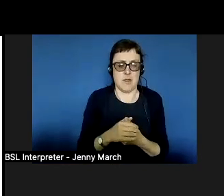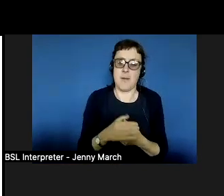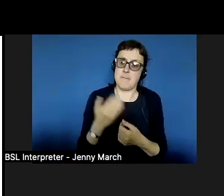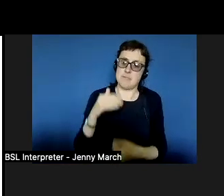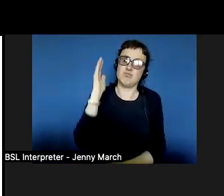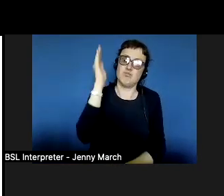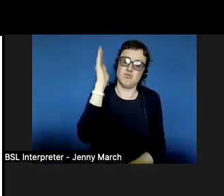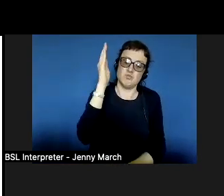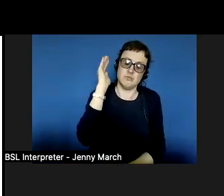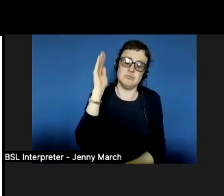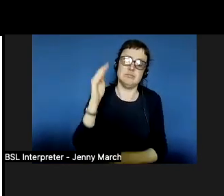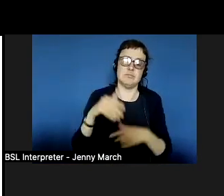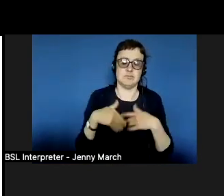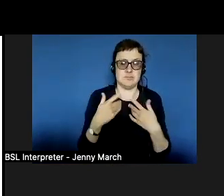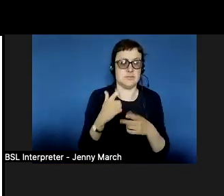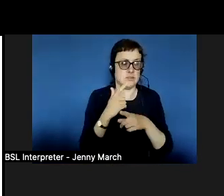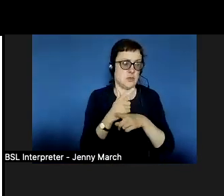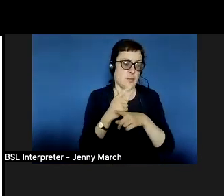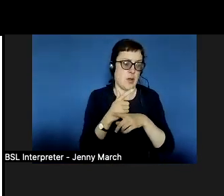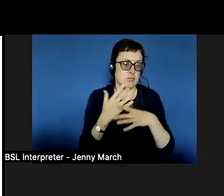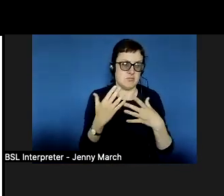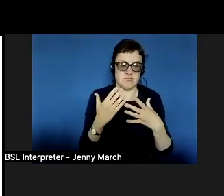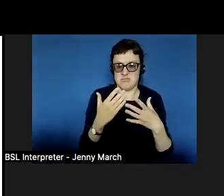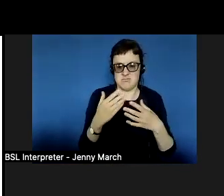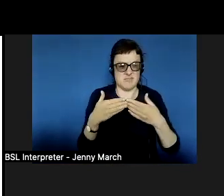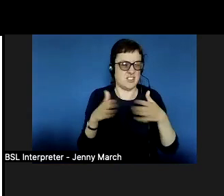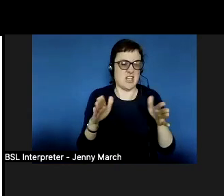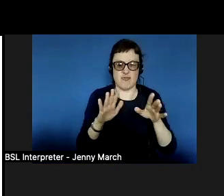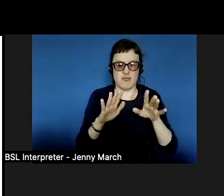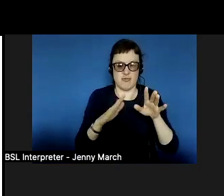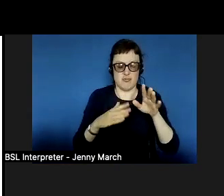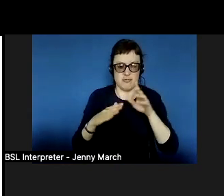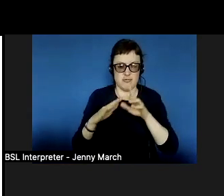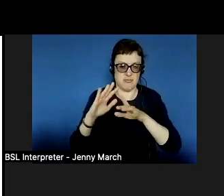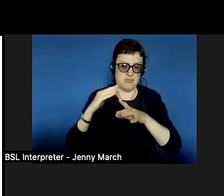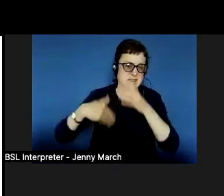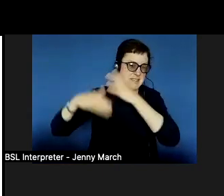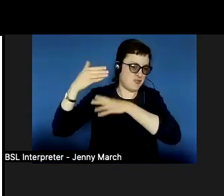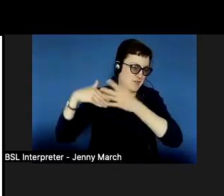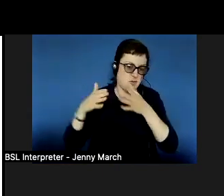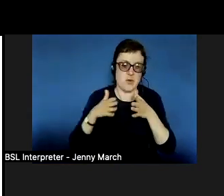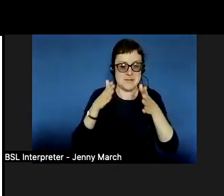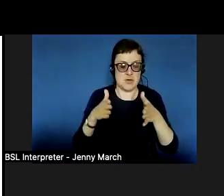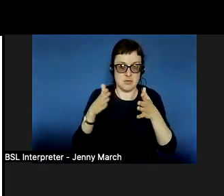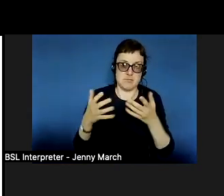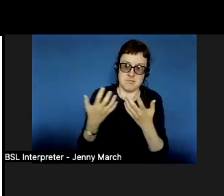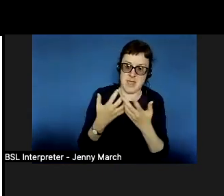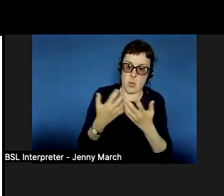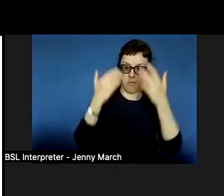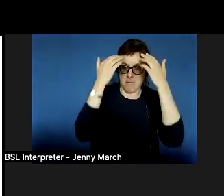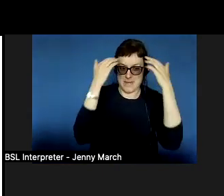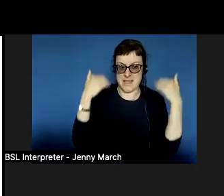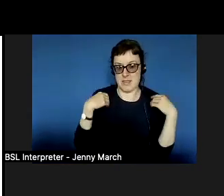that. I think we also talked a bit about like the kind of general history of hospitals and like the treatment of people with mental health